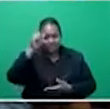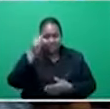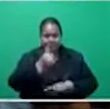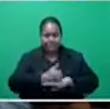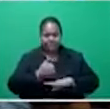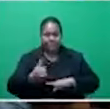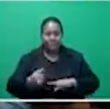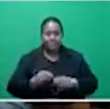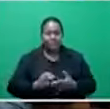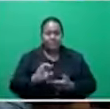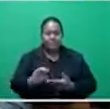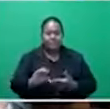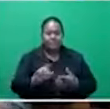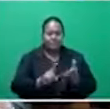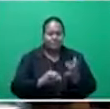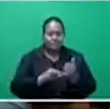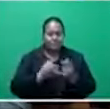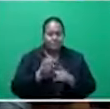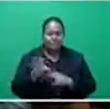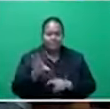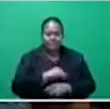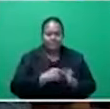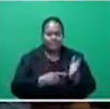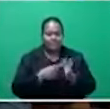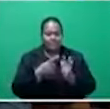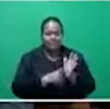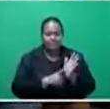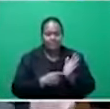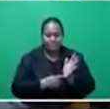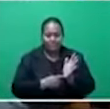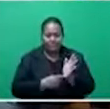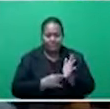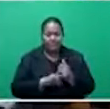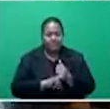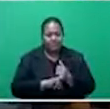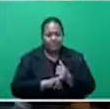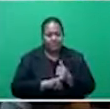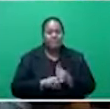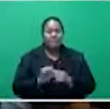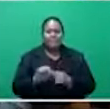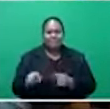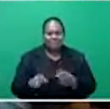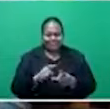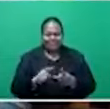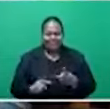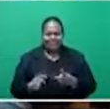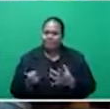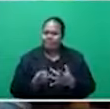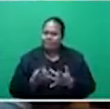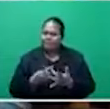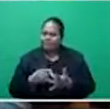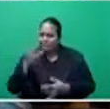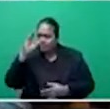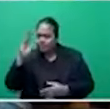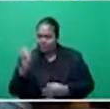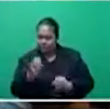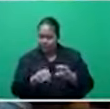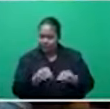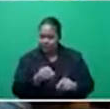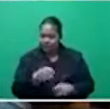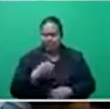TELS and national toppers from 2014 until now. No other member countries contributes anywhere near to what the Fijian government